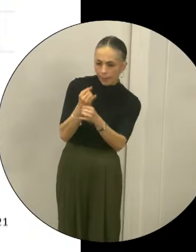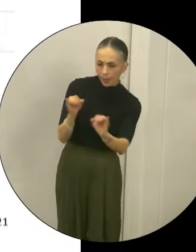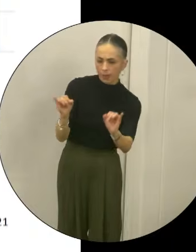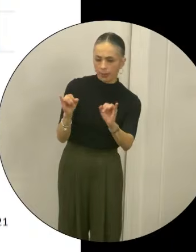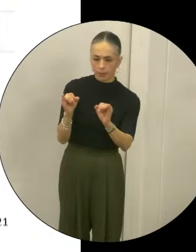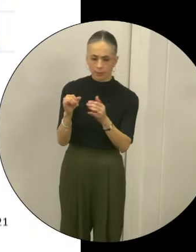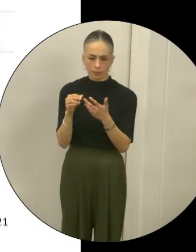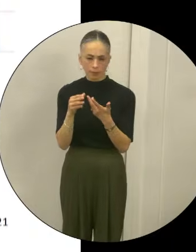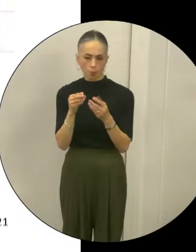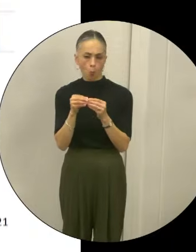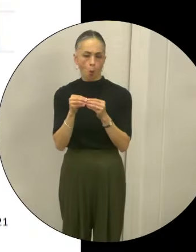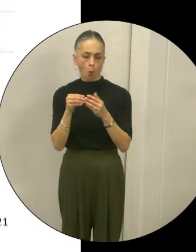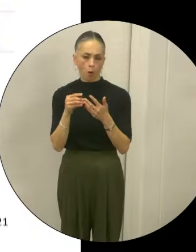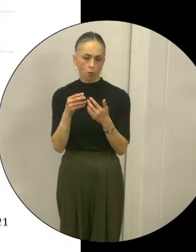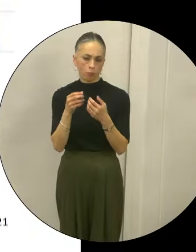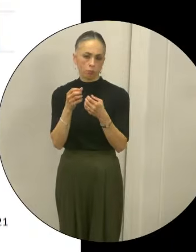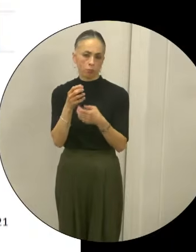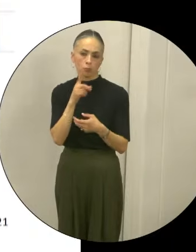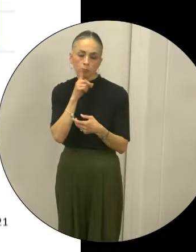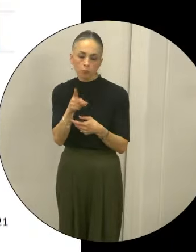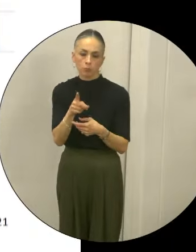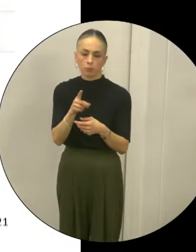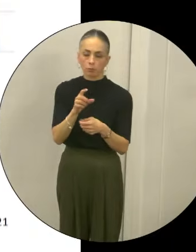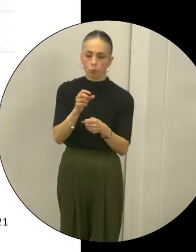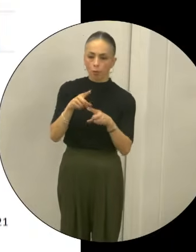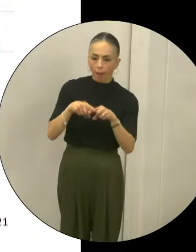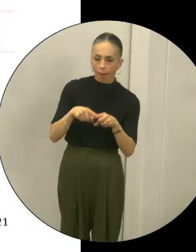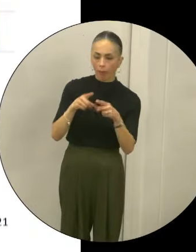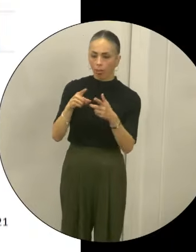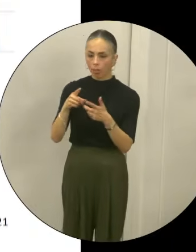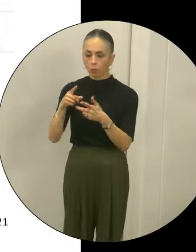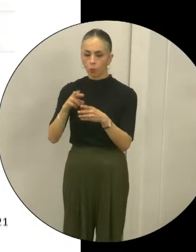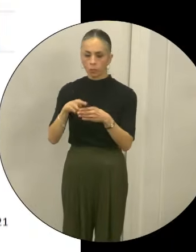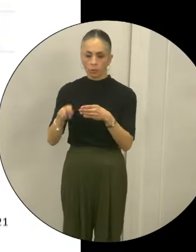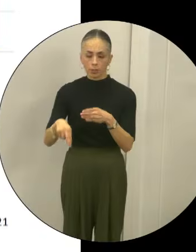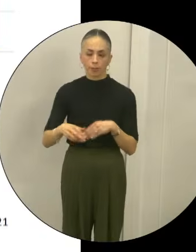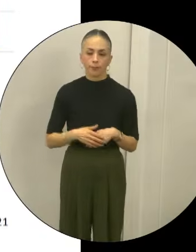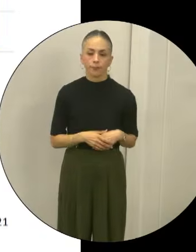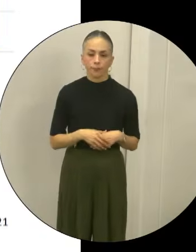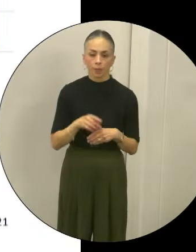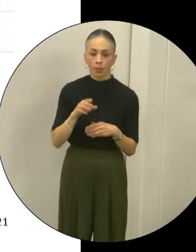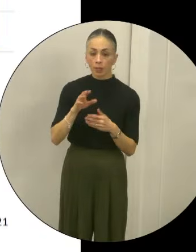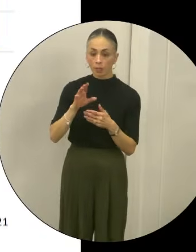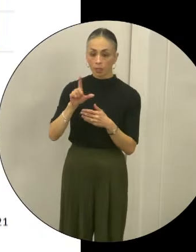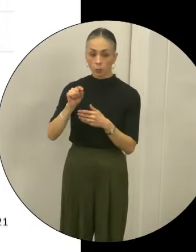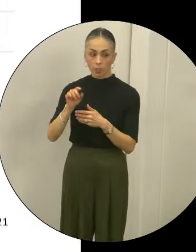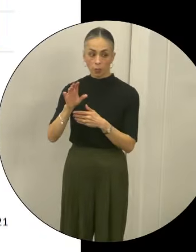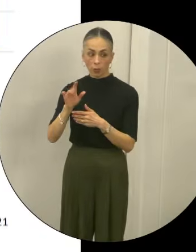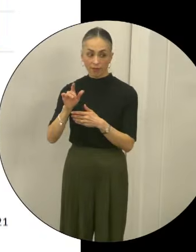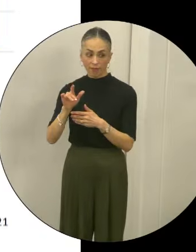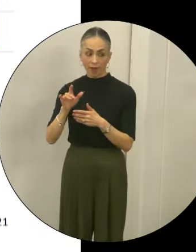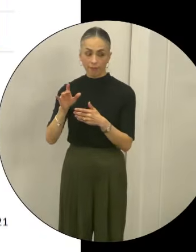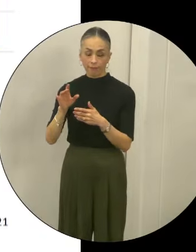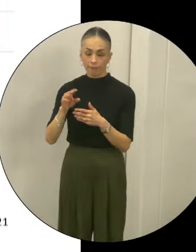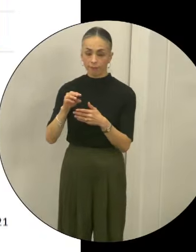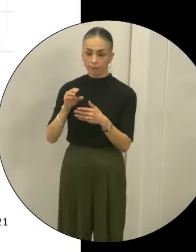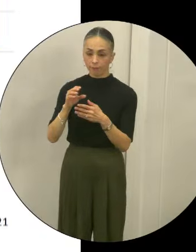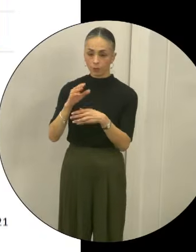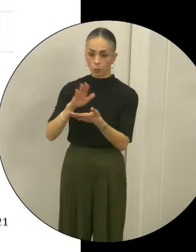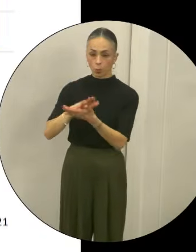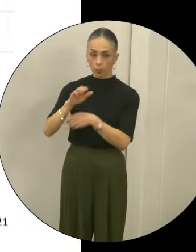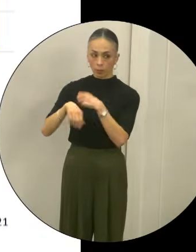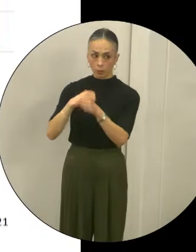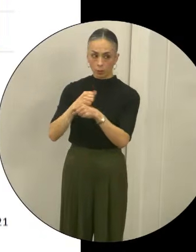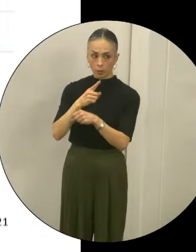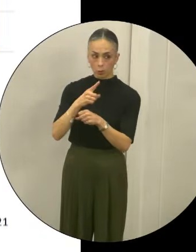student perceptions. The results of the 2025-2026 school year reveal some bright spots in the Black, Hispanic Latino, English